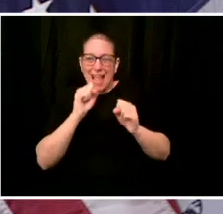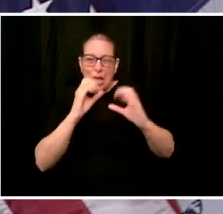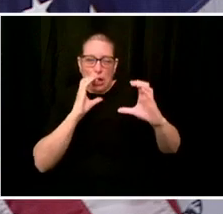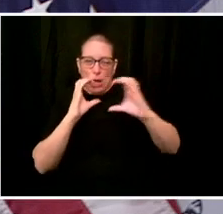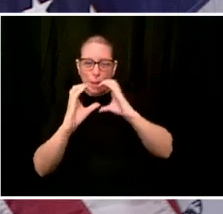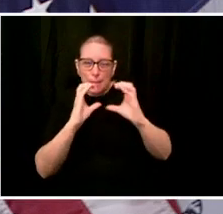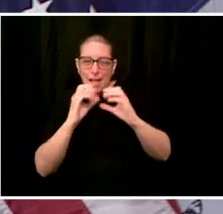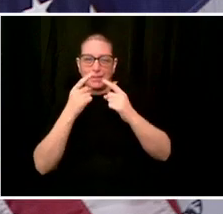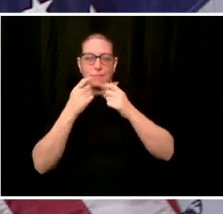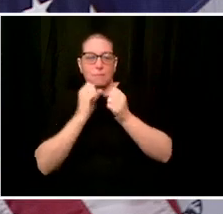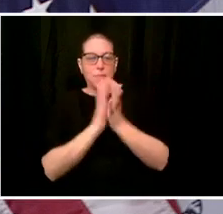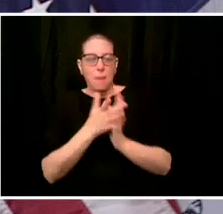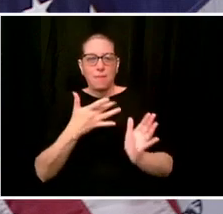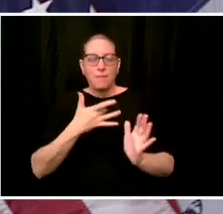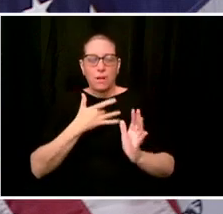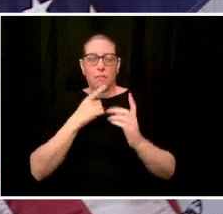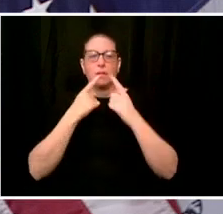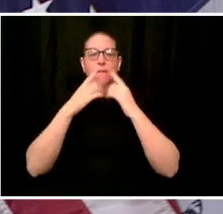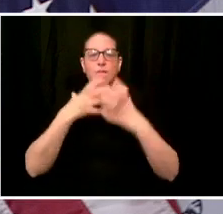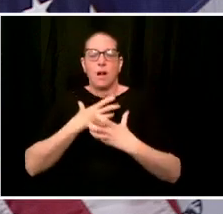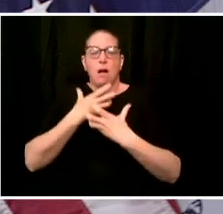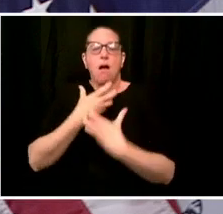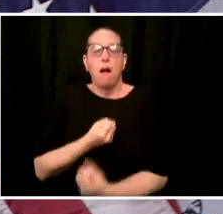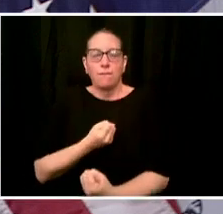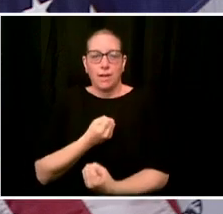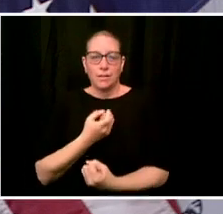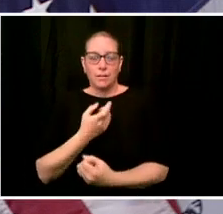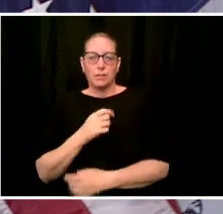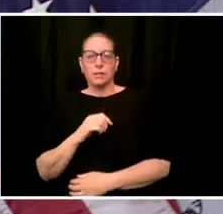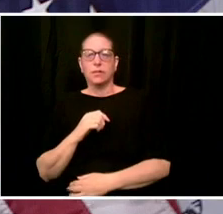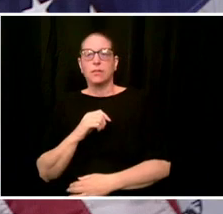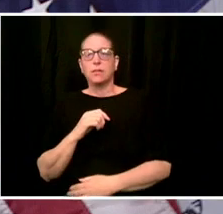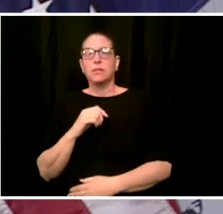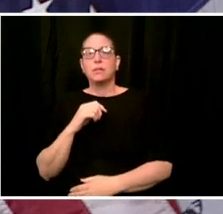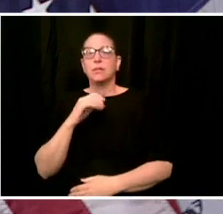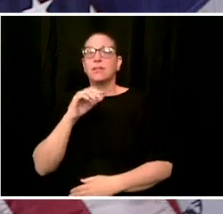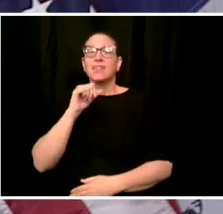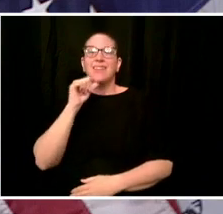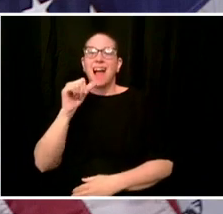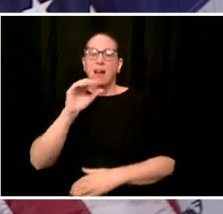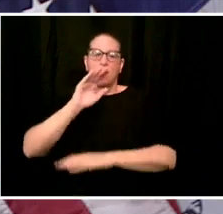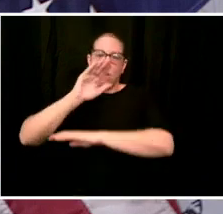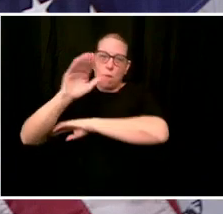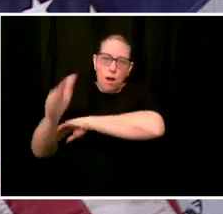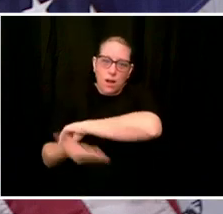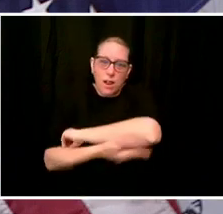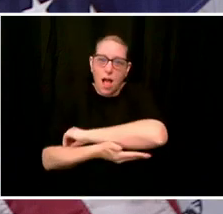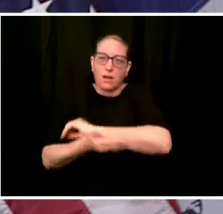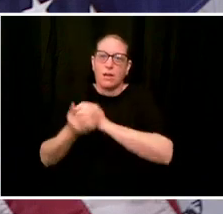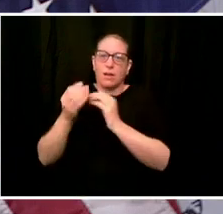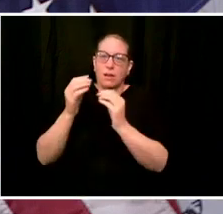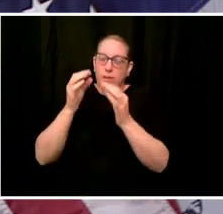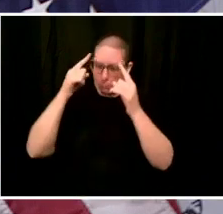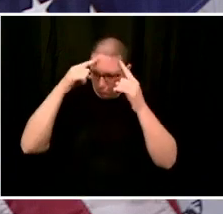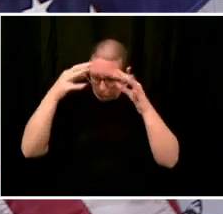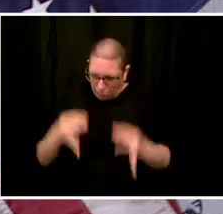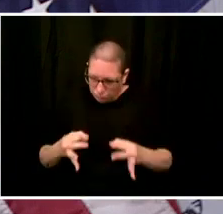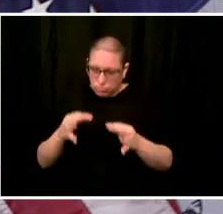street. That is not an overnight exercise. That takes a lot of effort, a lot of